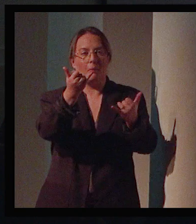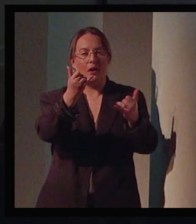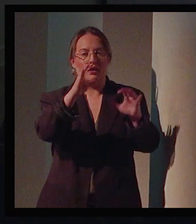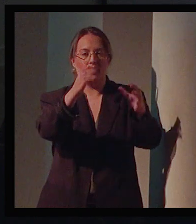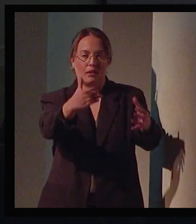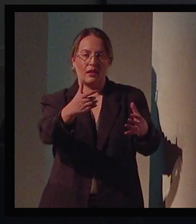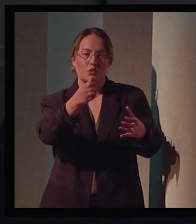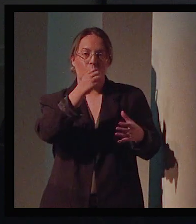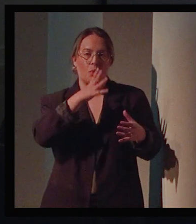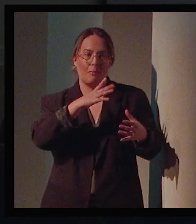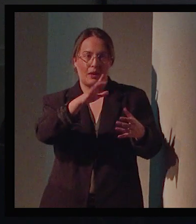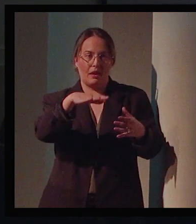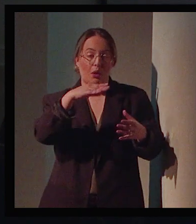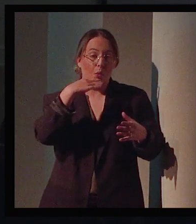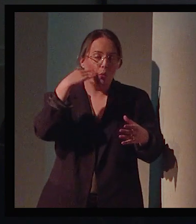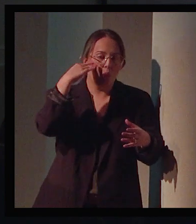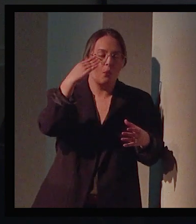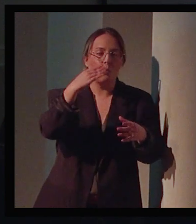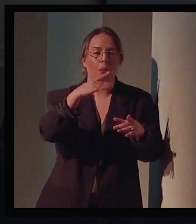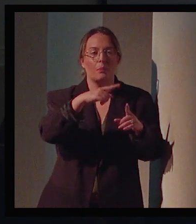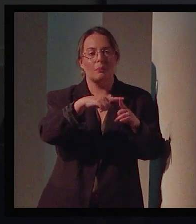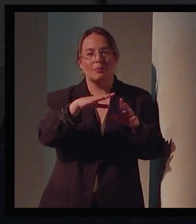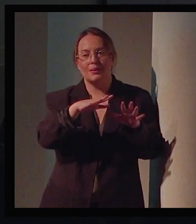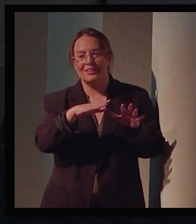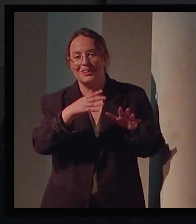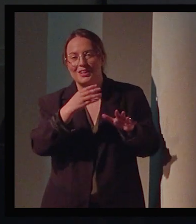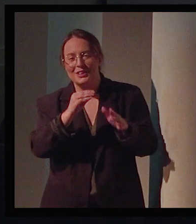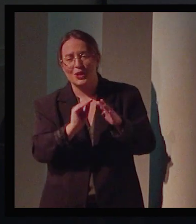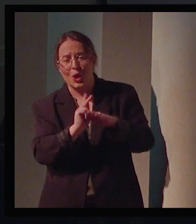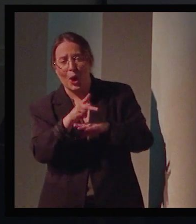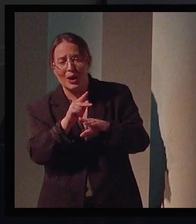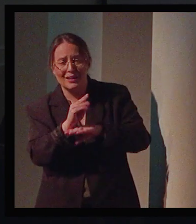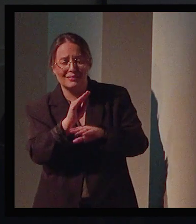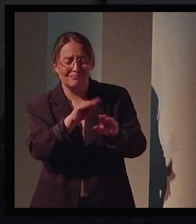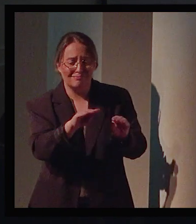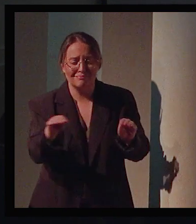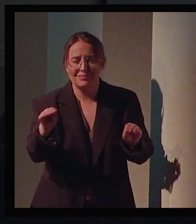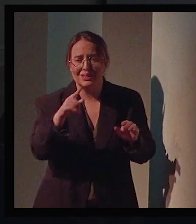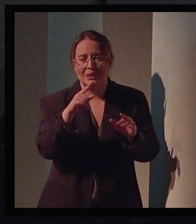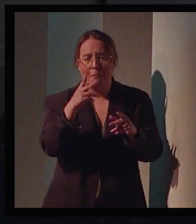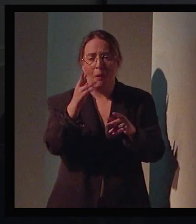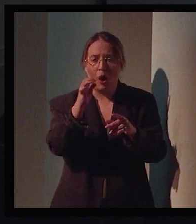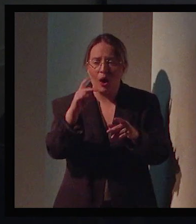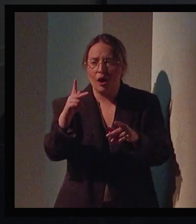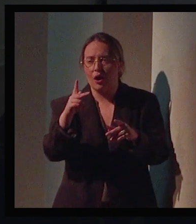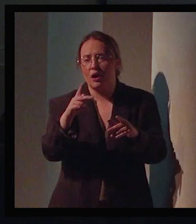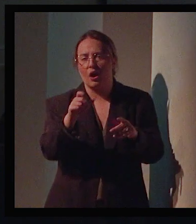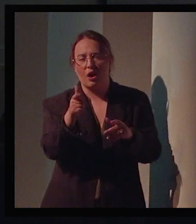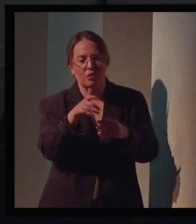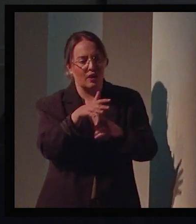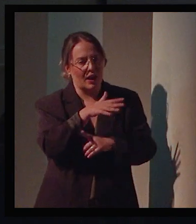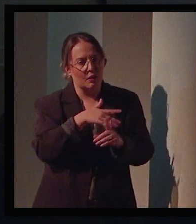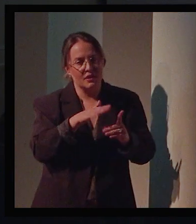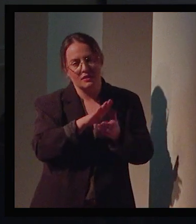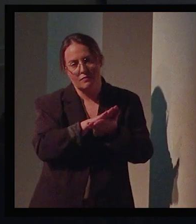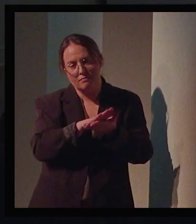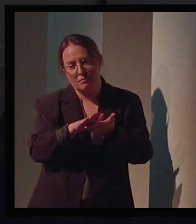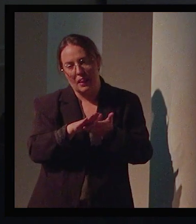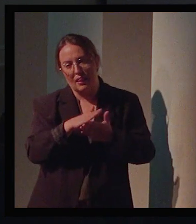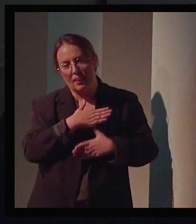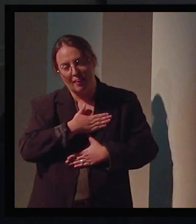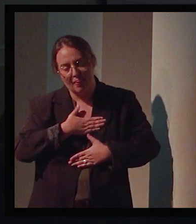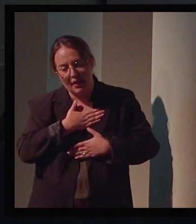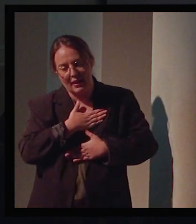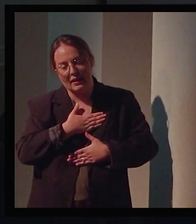upper-class women at home, in the garden or the park, or other areas of polite leisure. And the sitters in